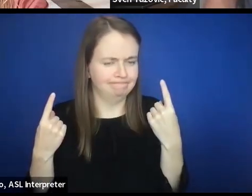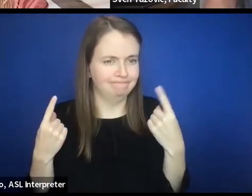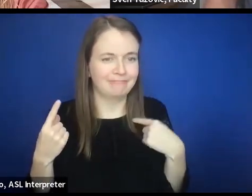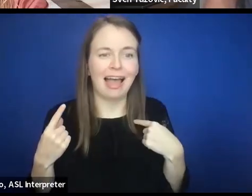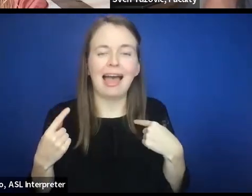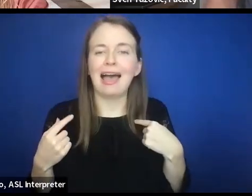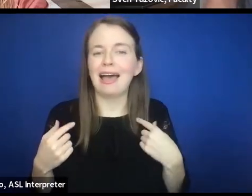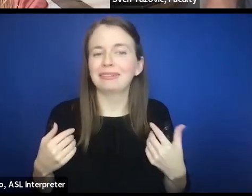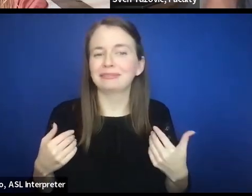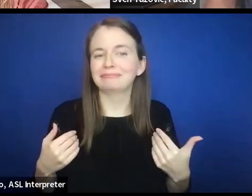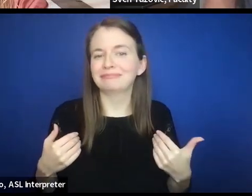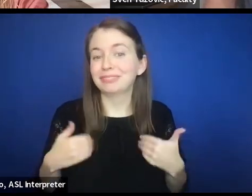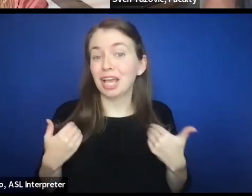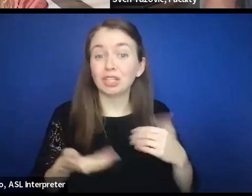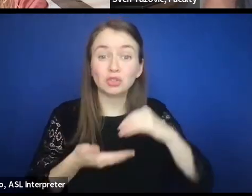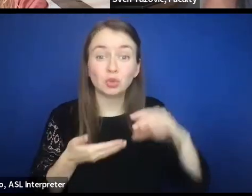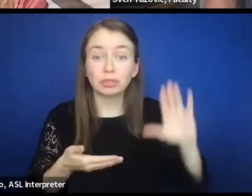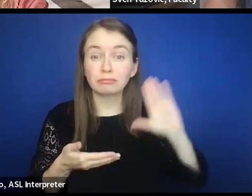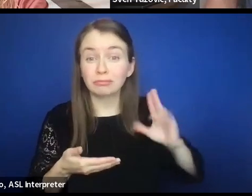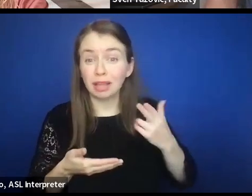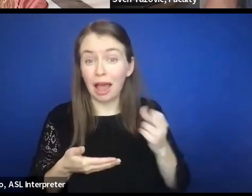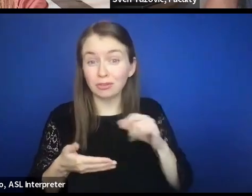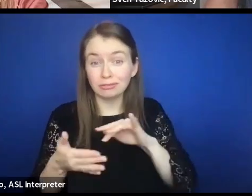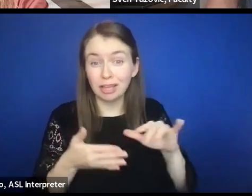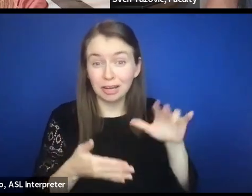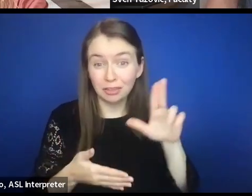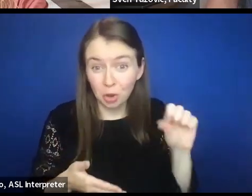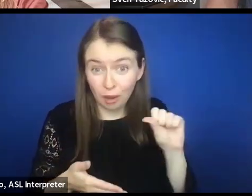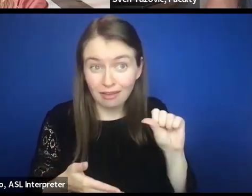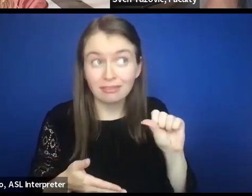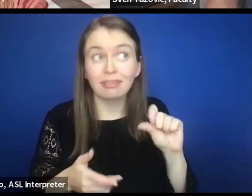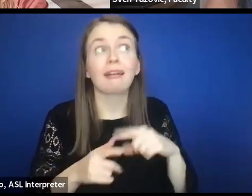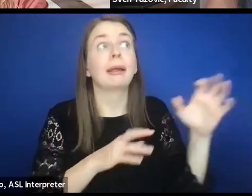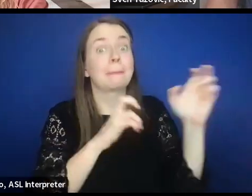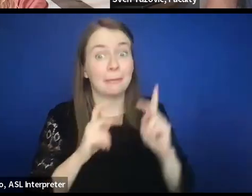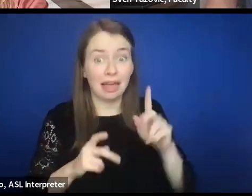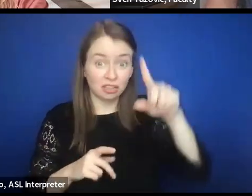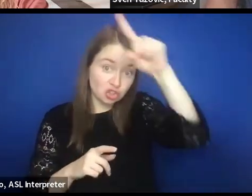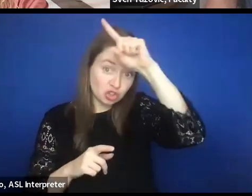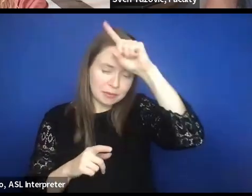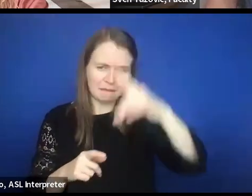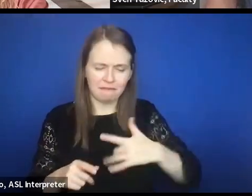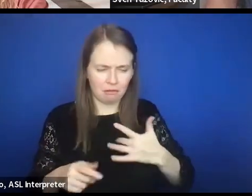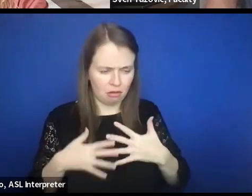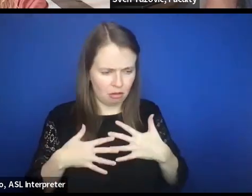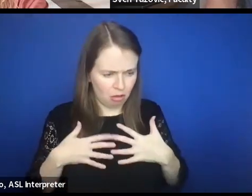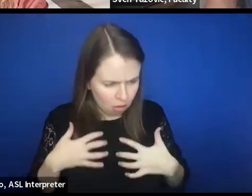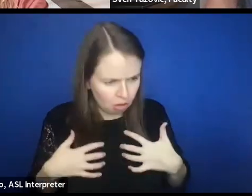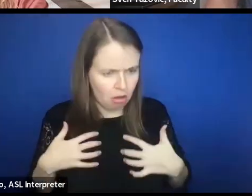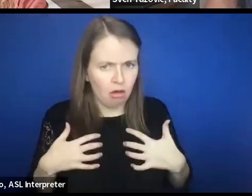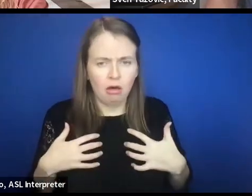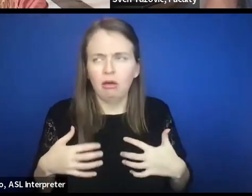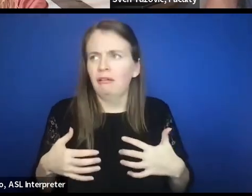young student and I studied in high school in the US, and I was coming back to Germany and was feeling